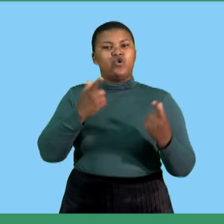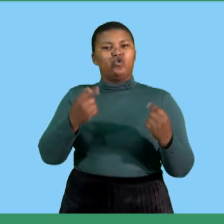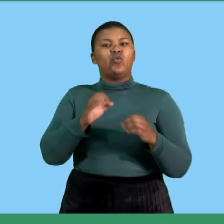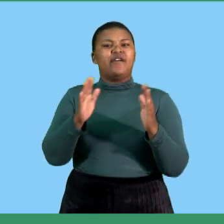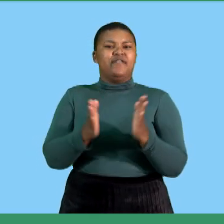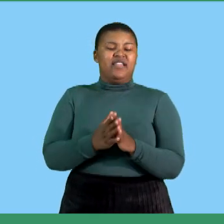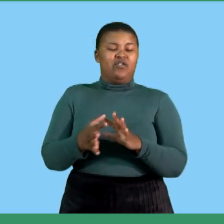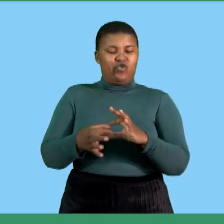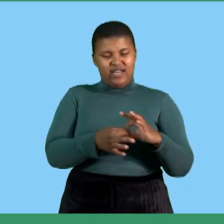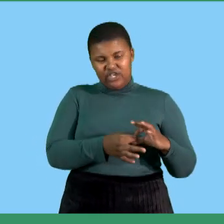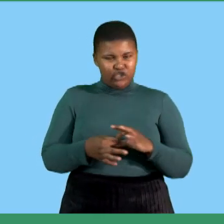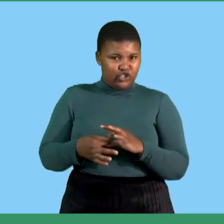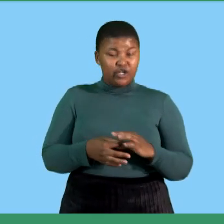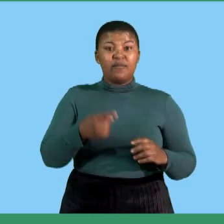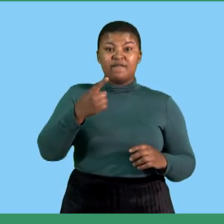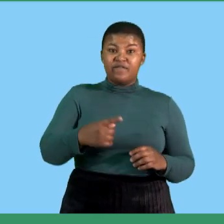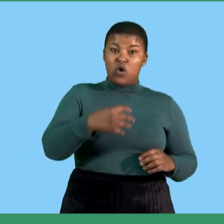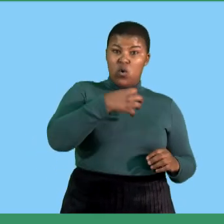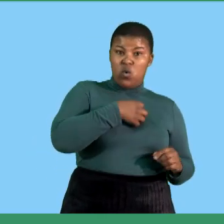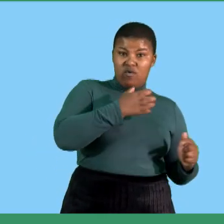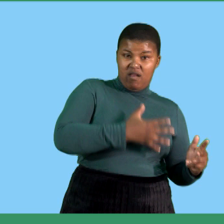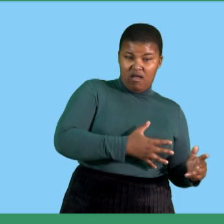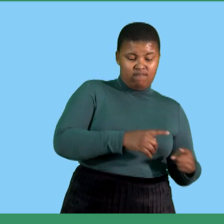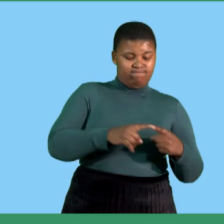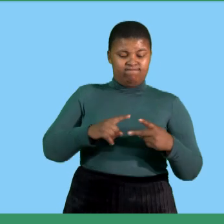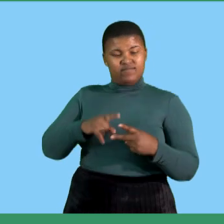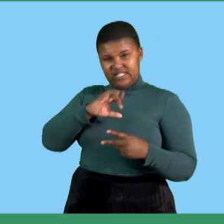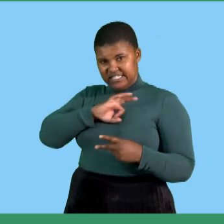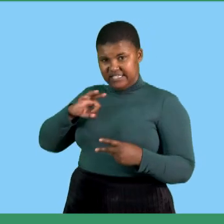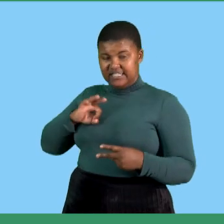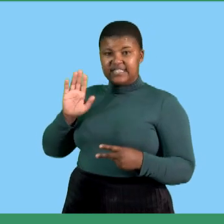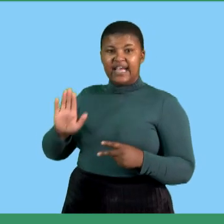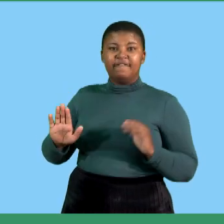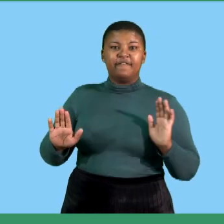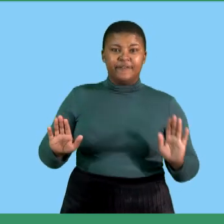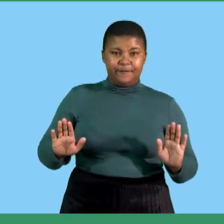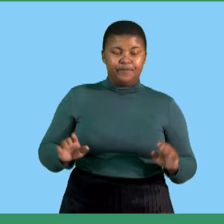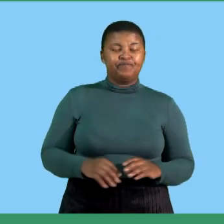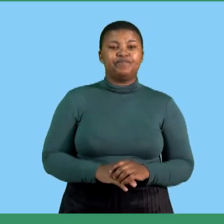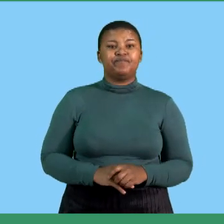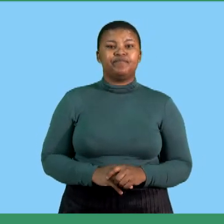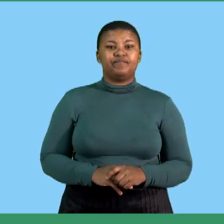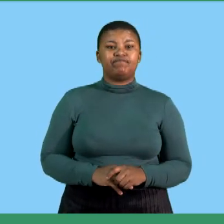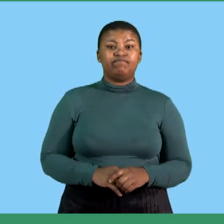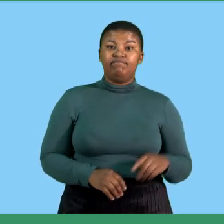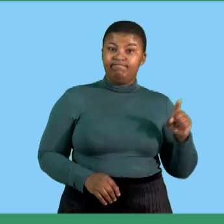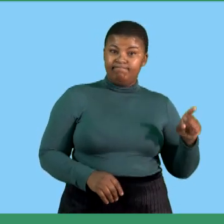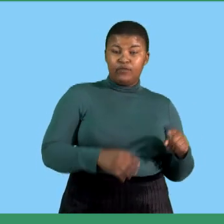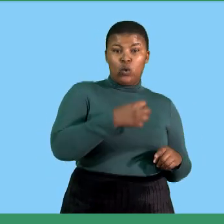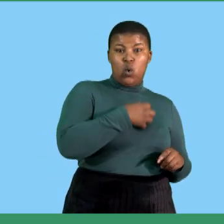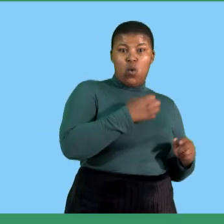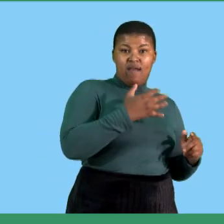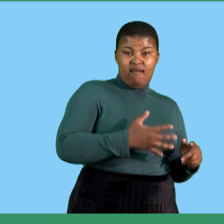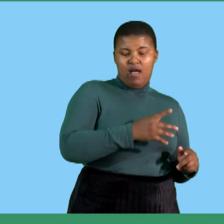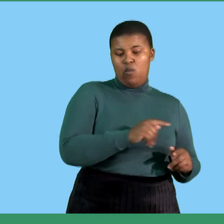business. So this is the relationship between the employer and the employees when it comes to money. So the employer will